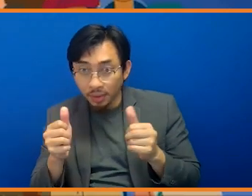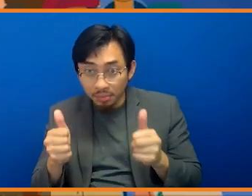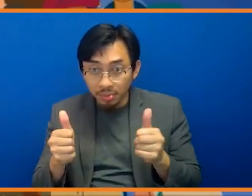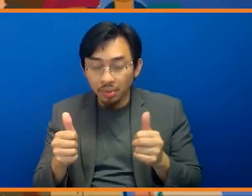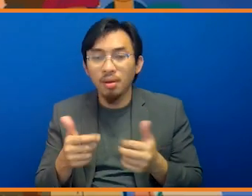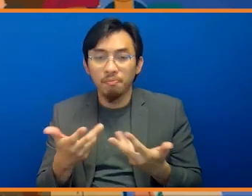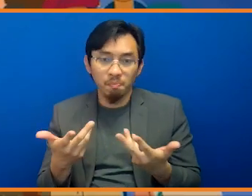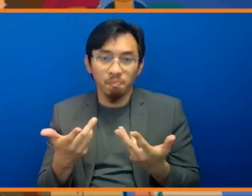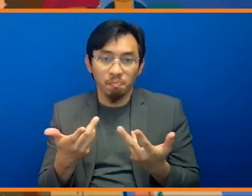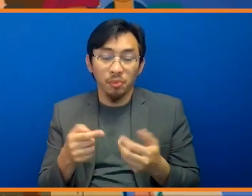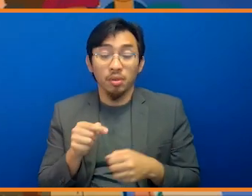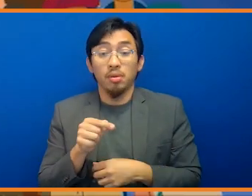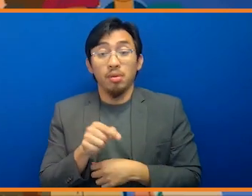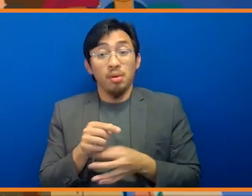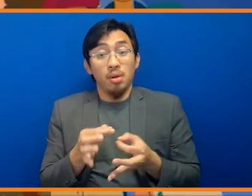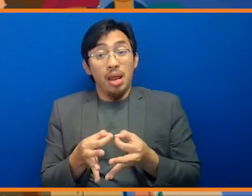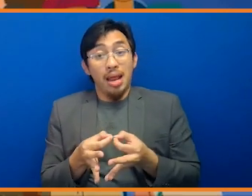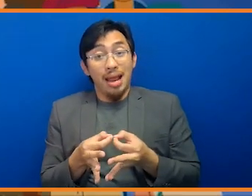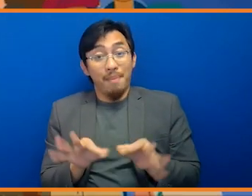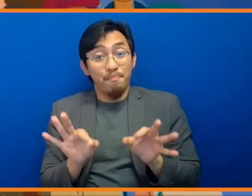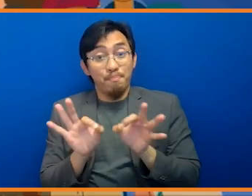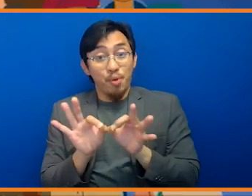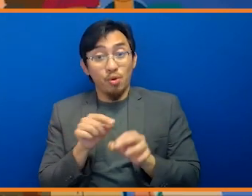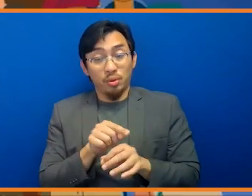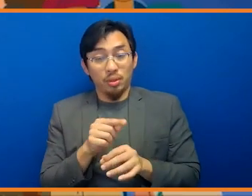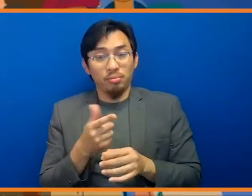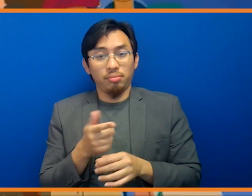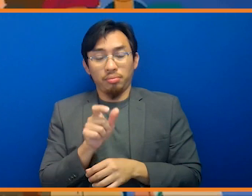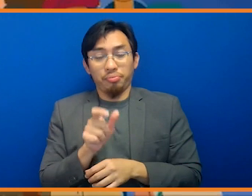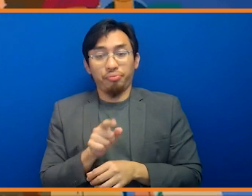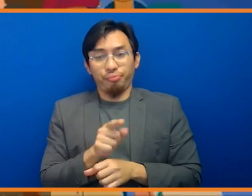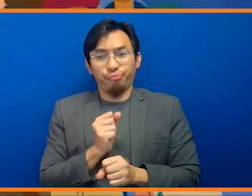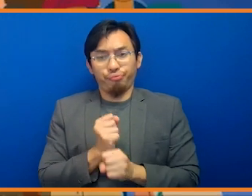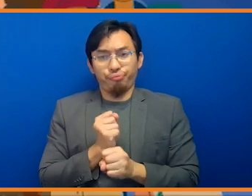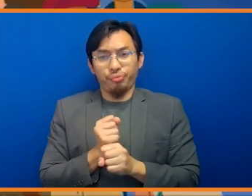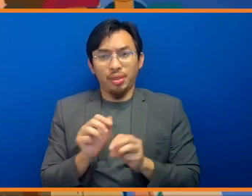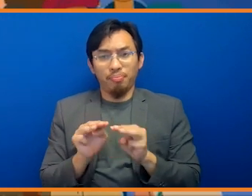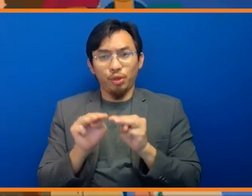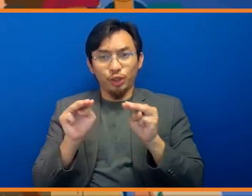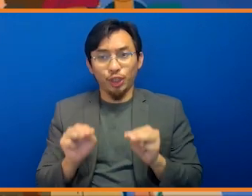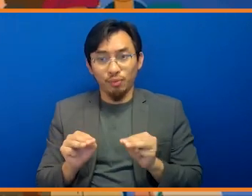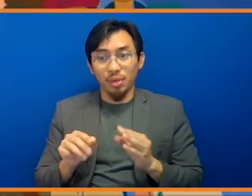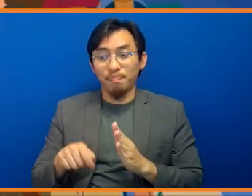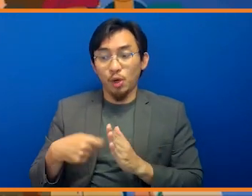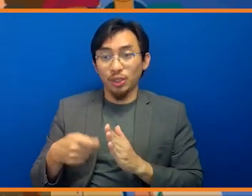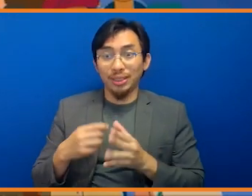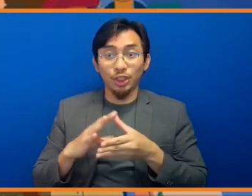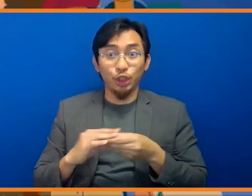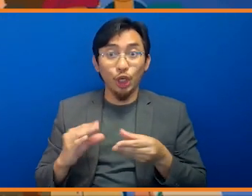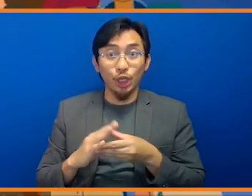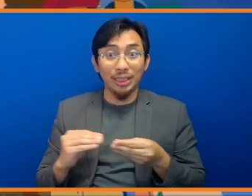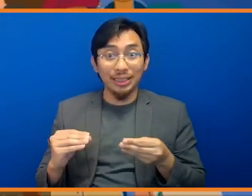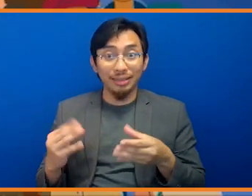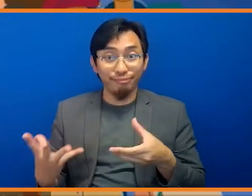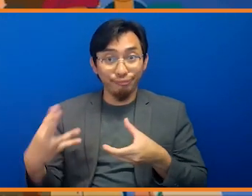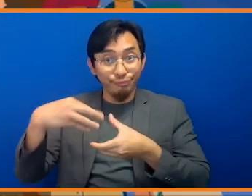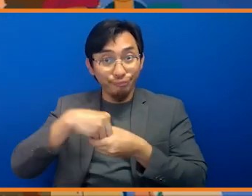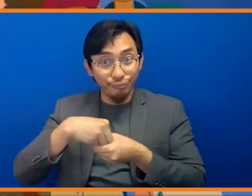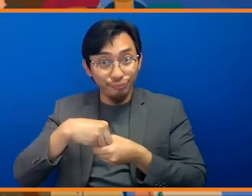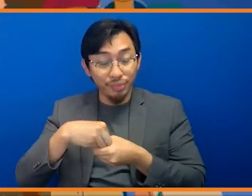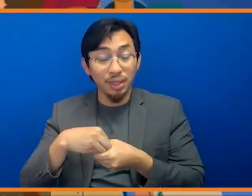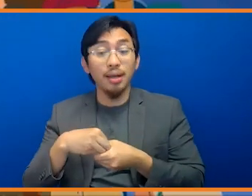It is also essential, and also by curating,